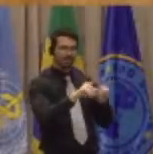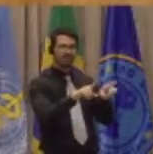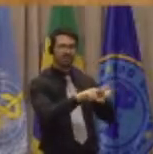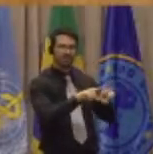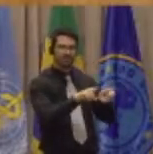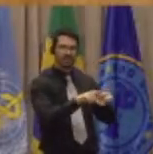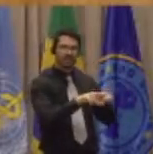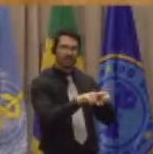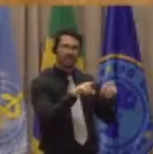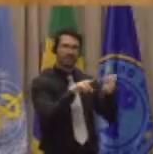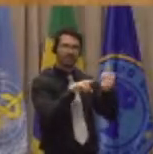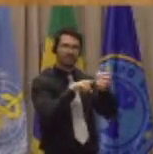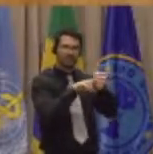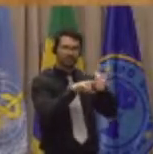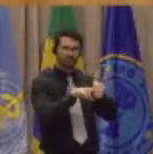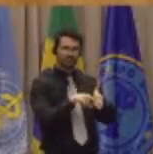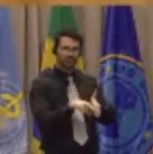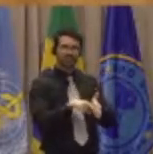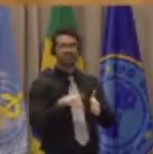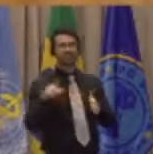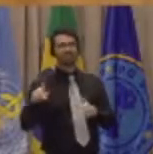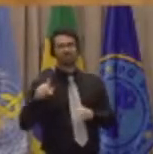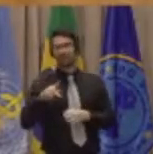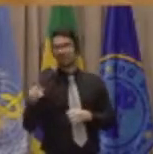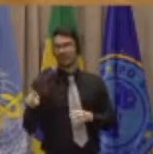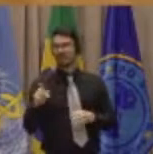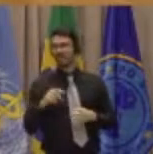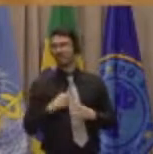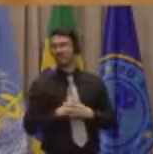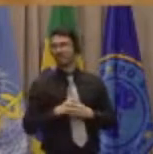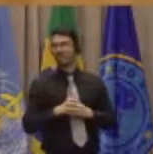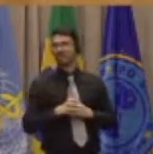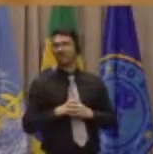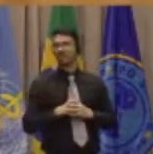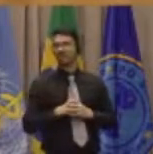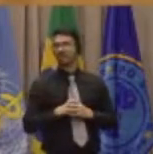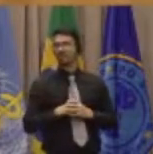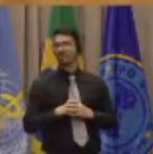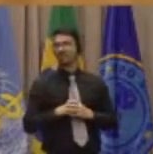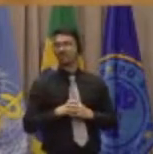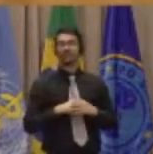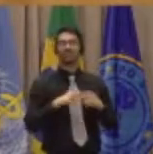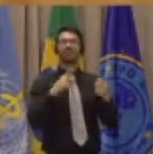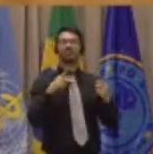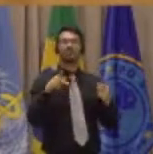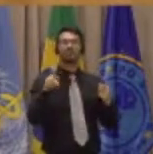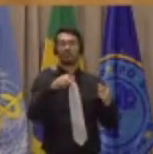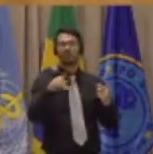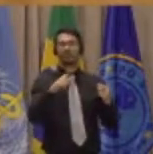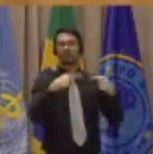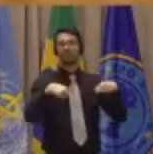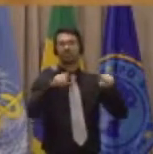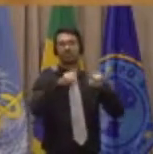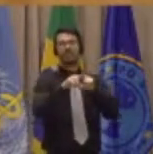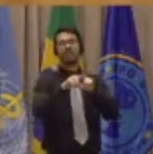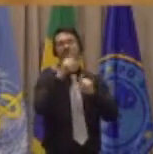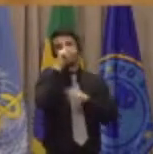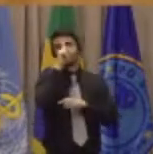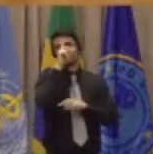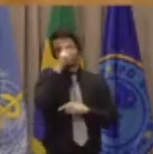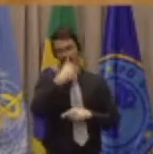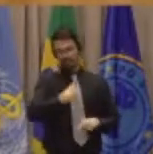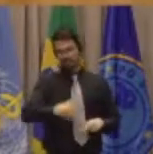of data that's very specific to the investigators, which are linked to the